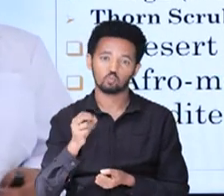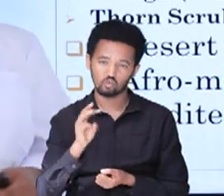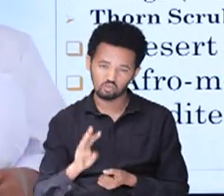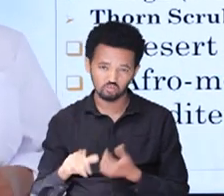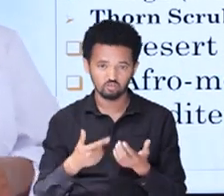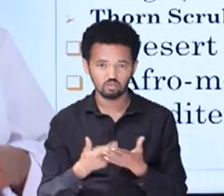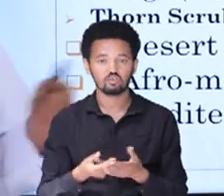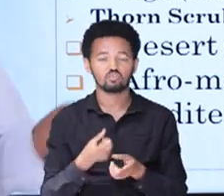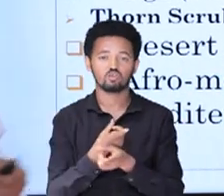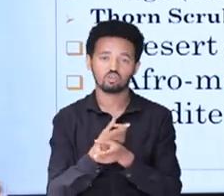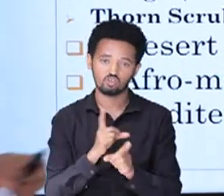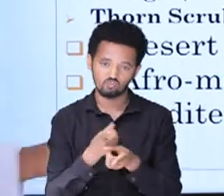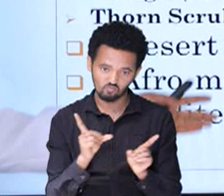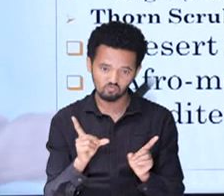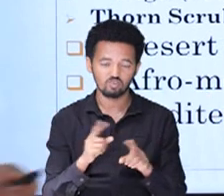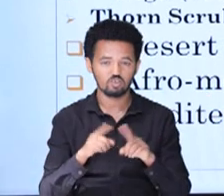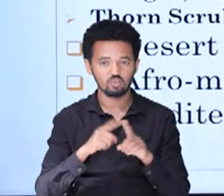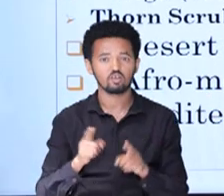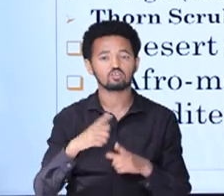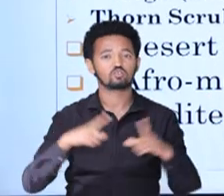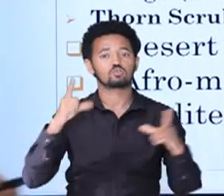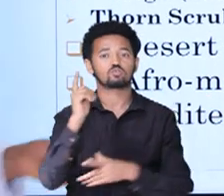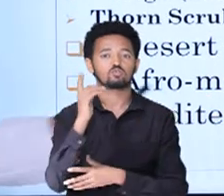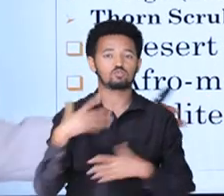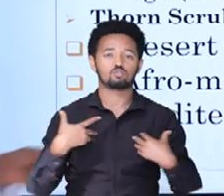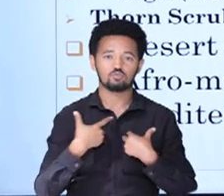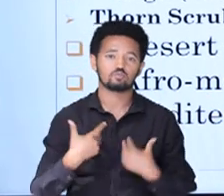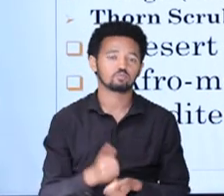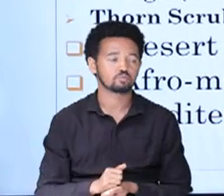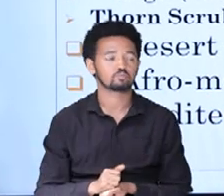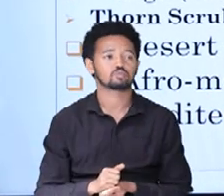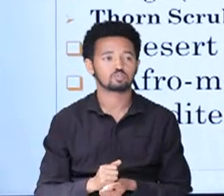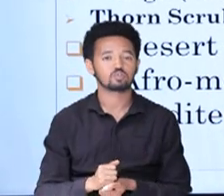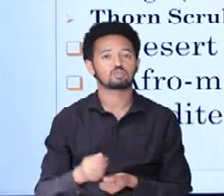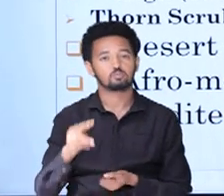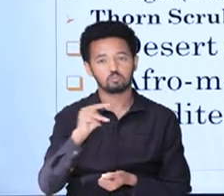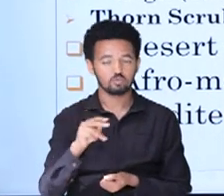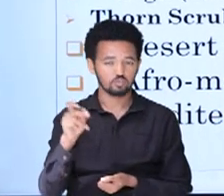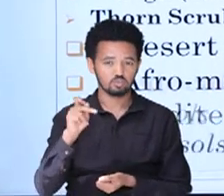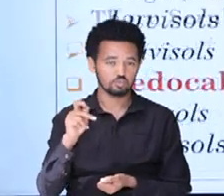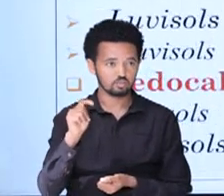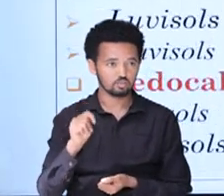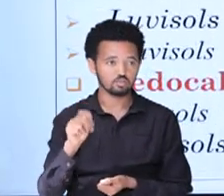citrus fruits, and other wild olives are found in the Mediterranean region.